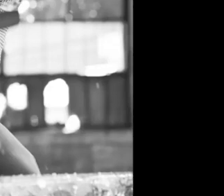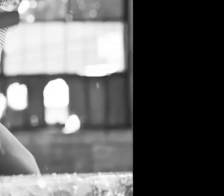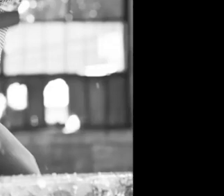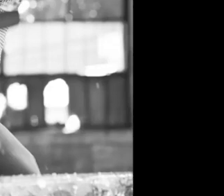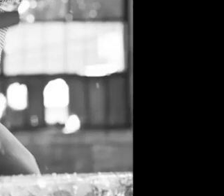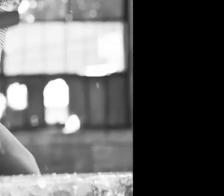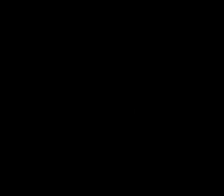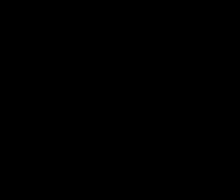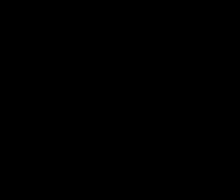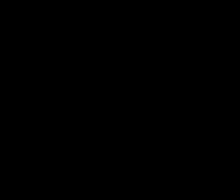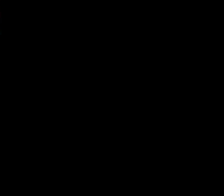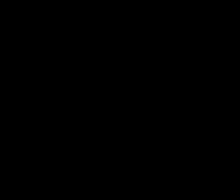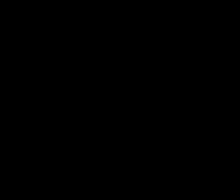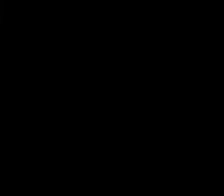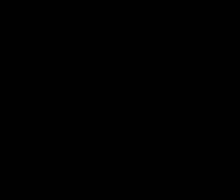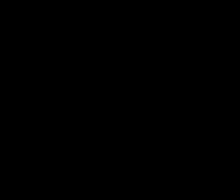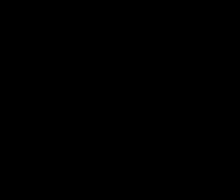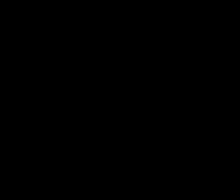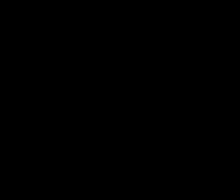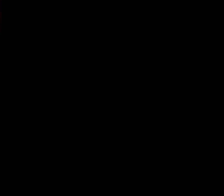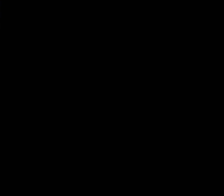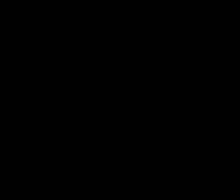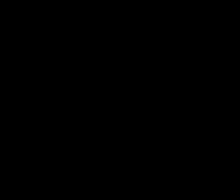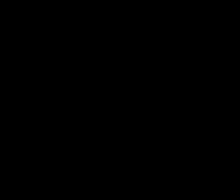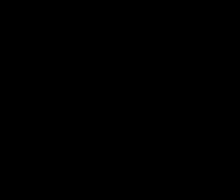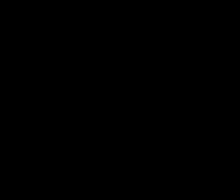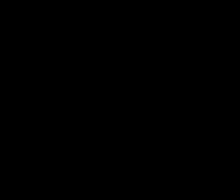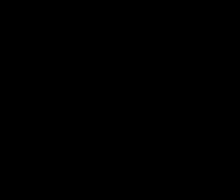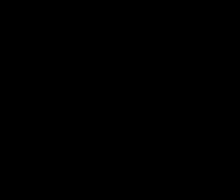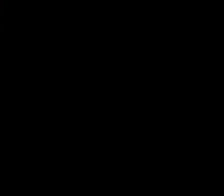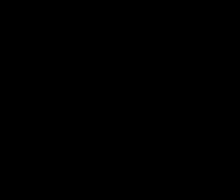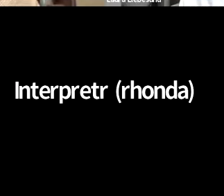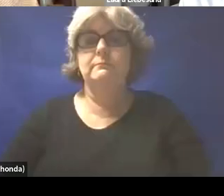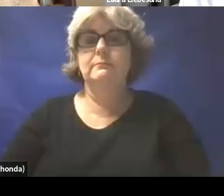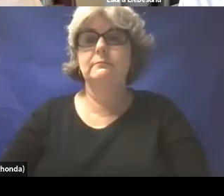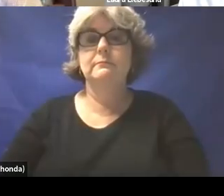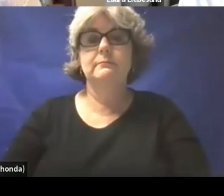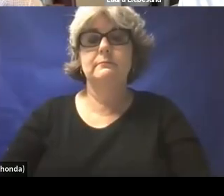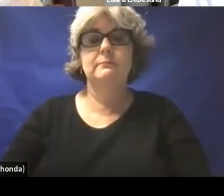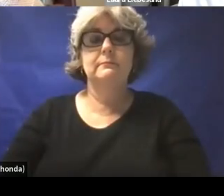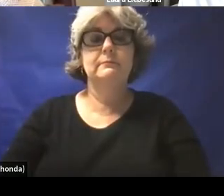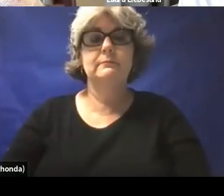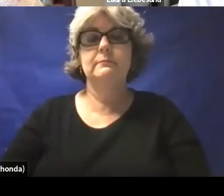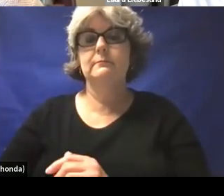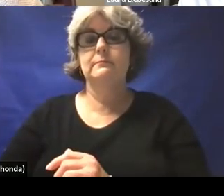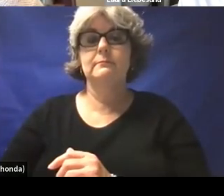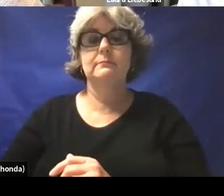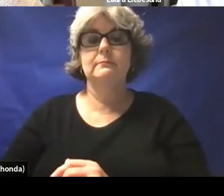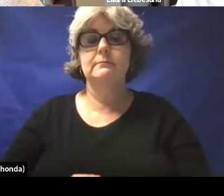don't understand that. I didn't have any black or brown women.